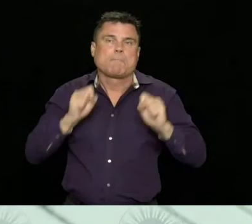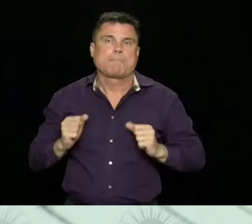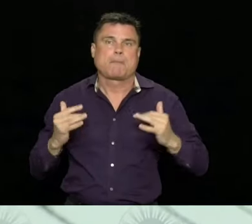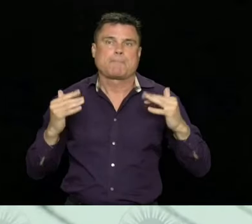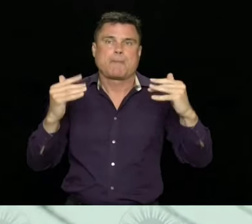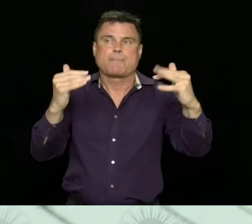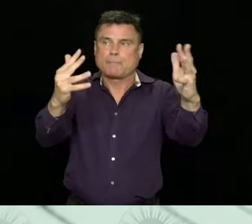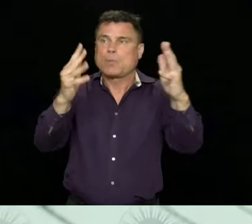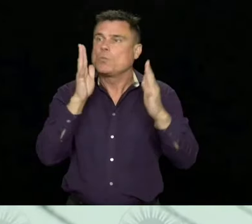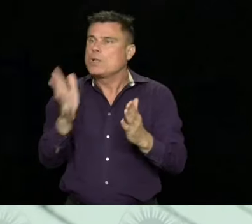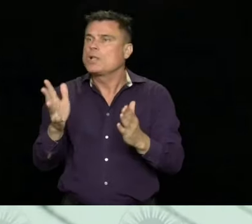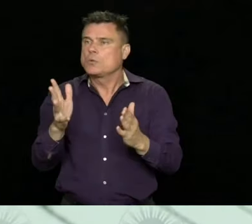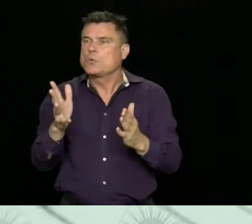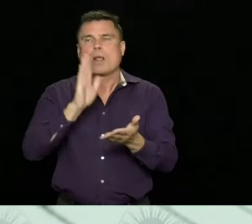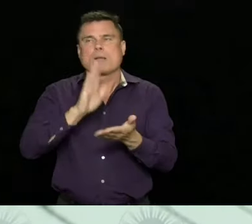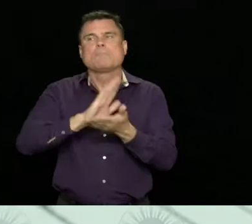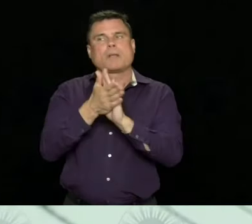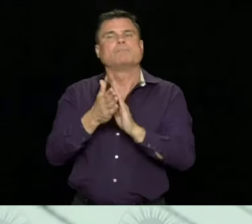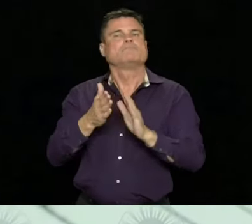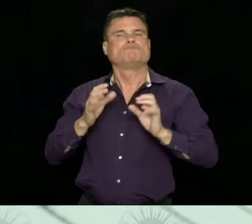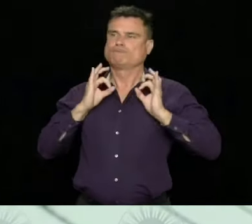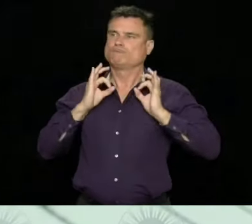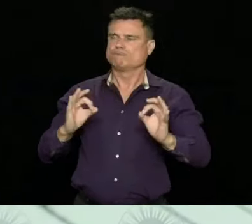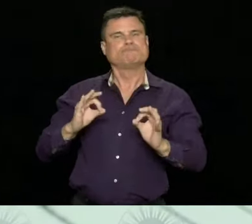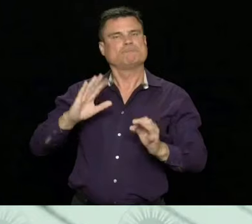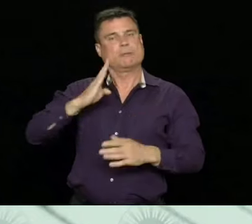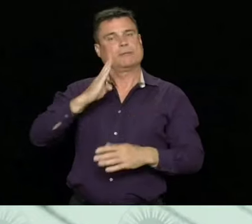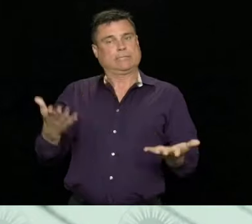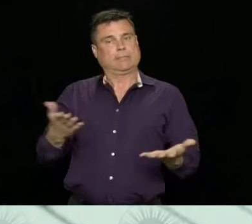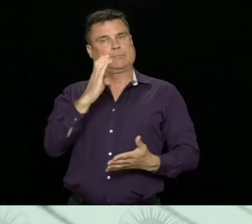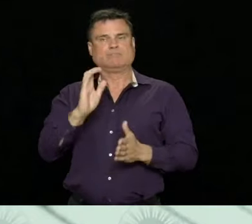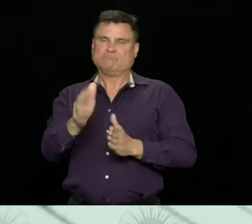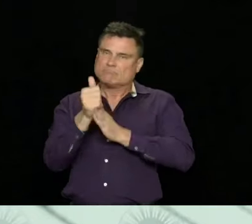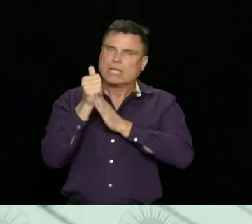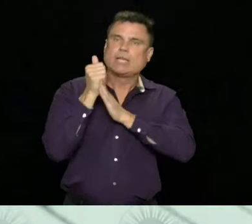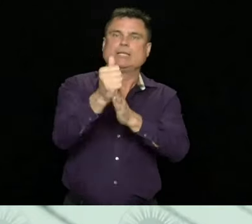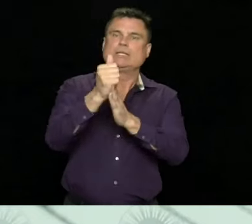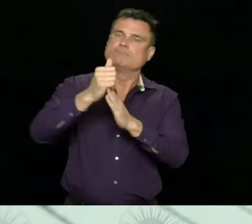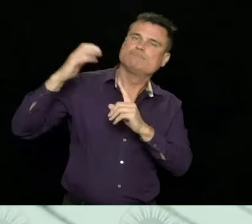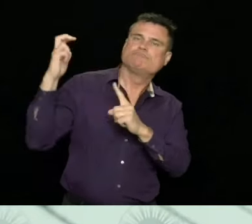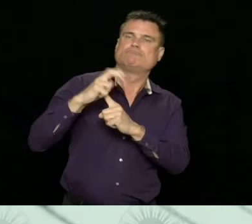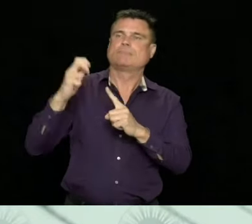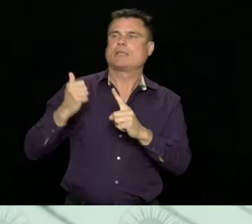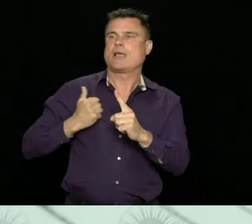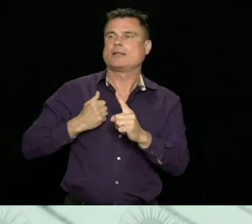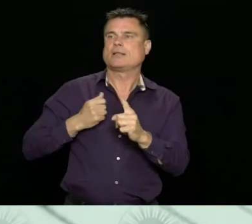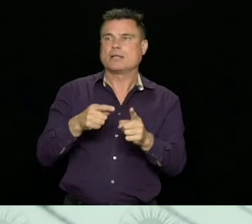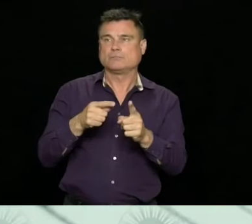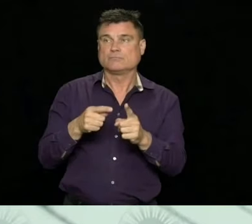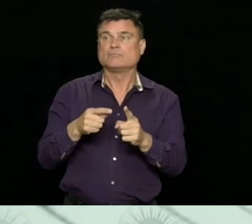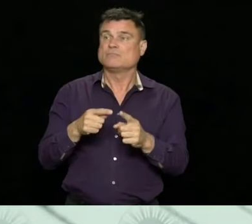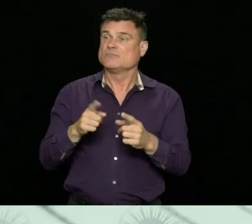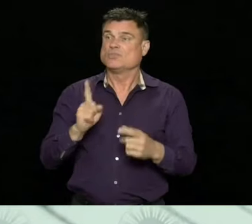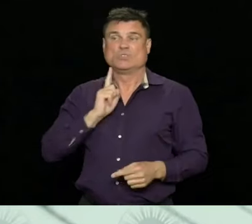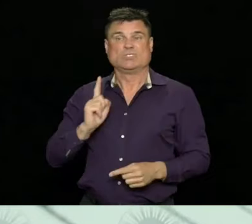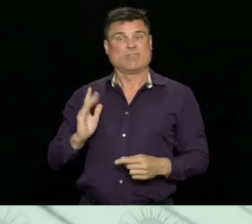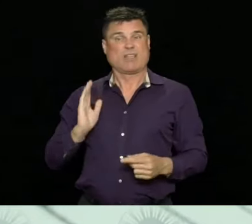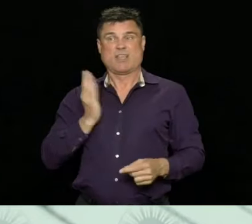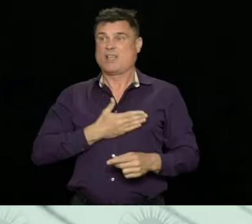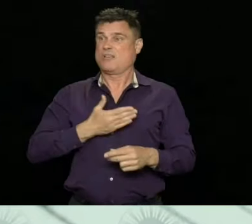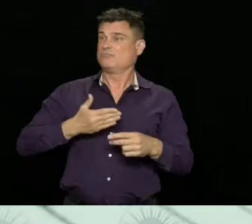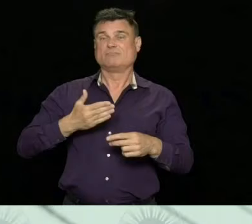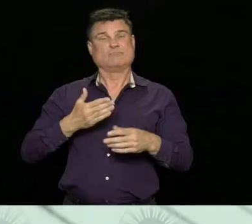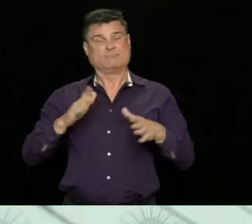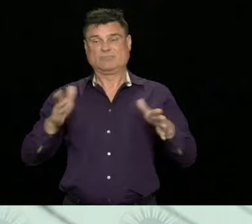Canada, as we were leaders pre-COVID-19. I would also like to mention that I will be hosting a town